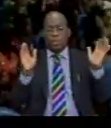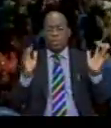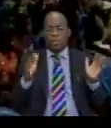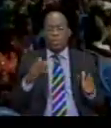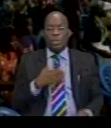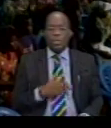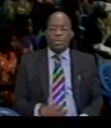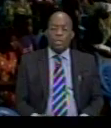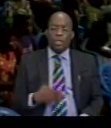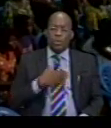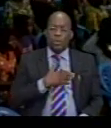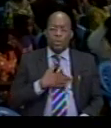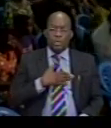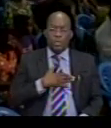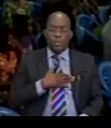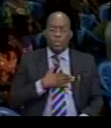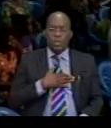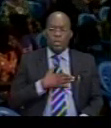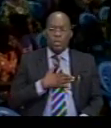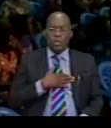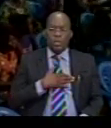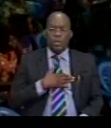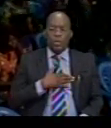sur nos pieds pour louer le Seigneur.